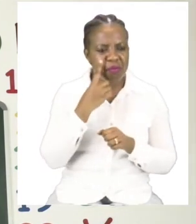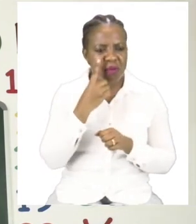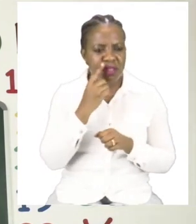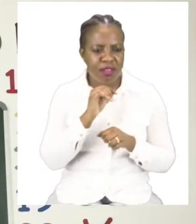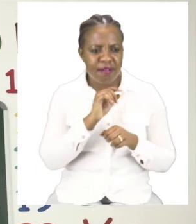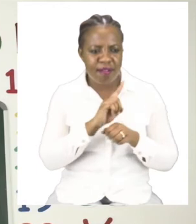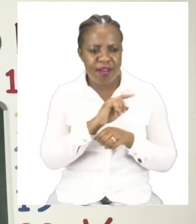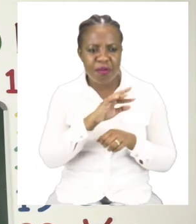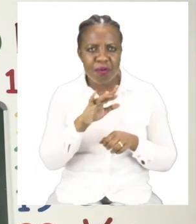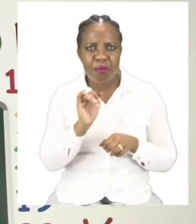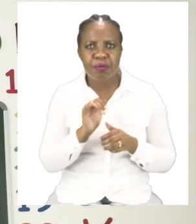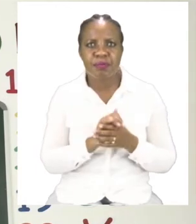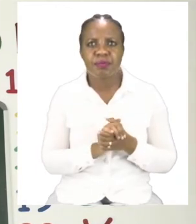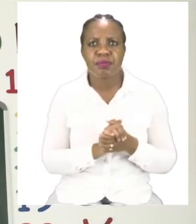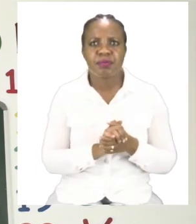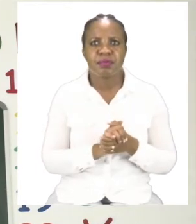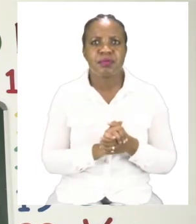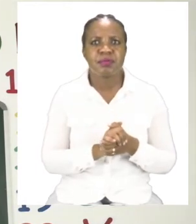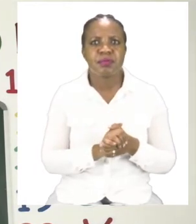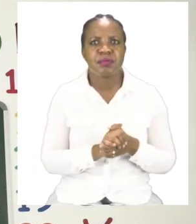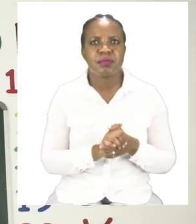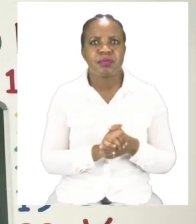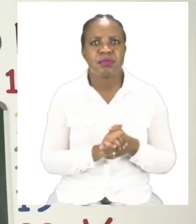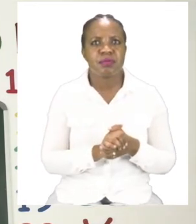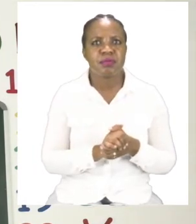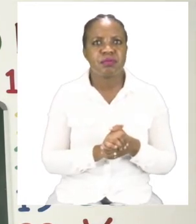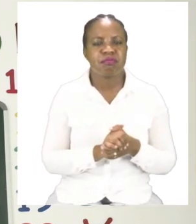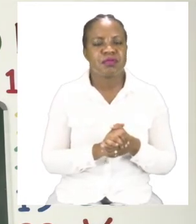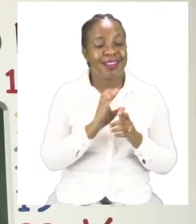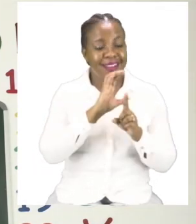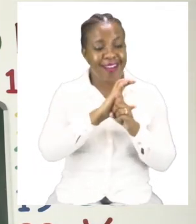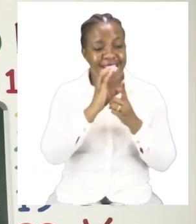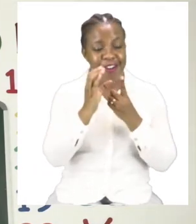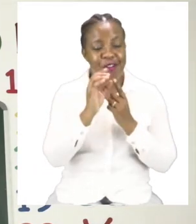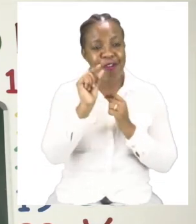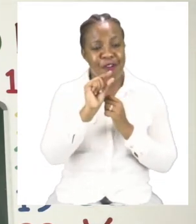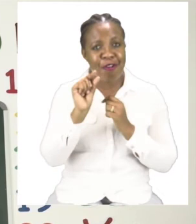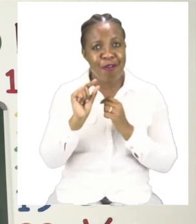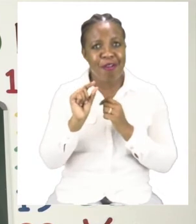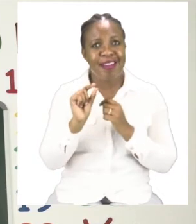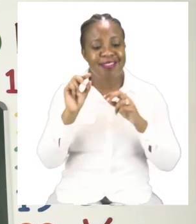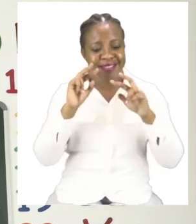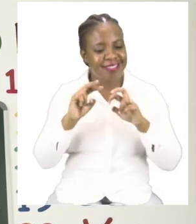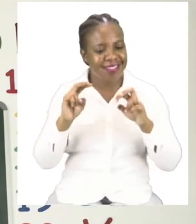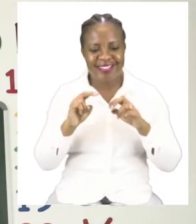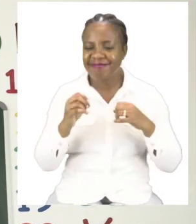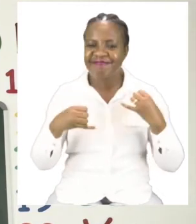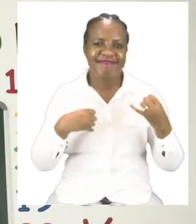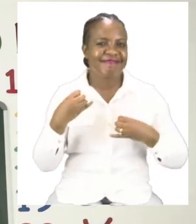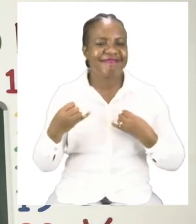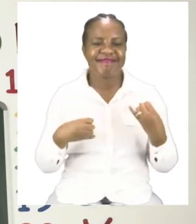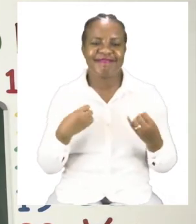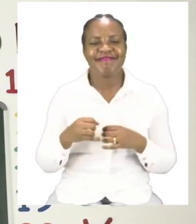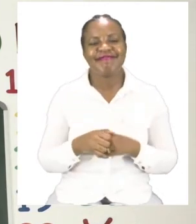The cultural word search is actually so much fun. So I want you to enjoy yourselves, and I'll see you